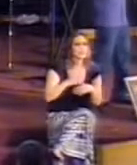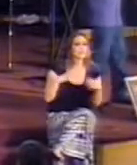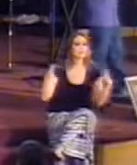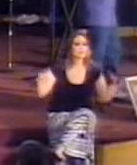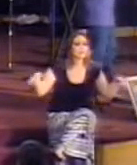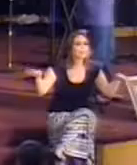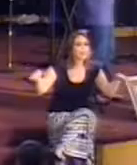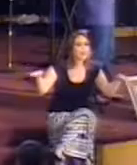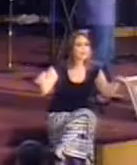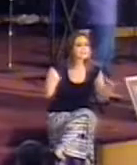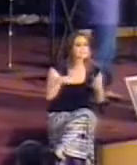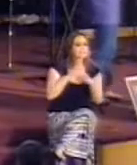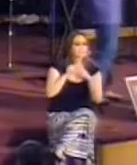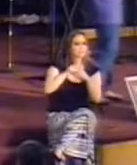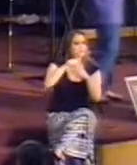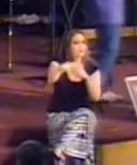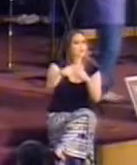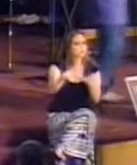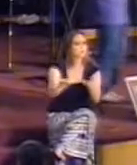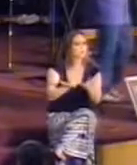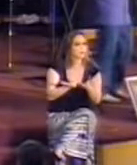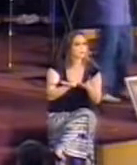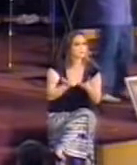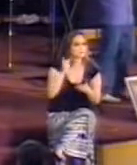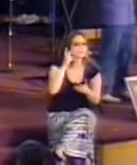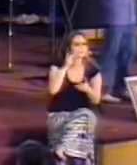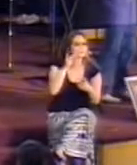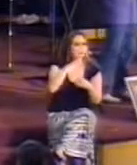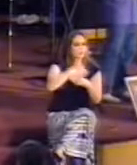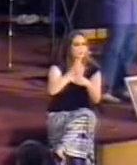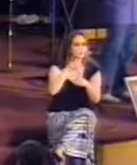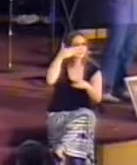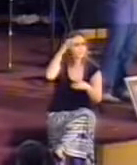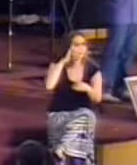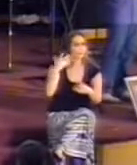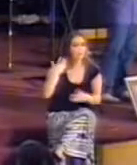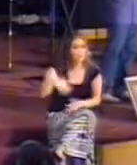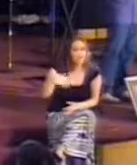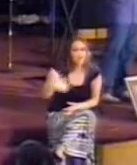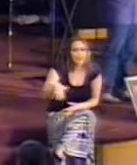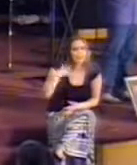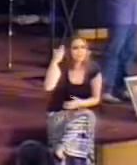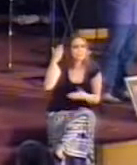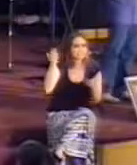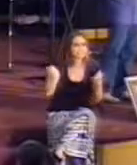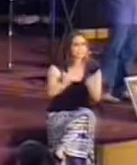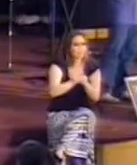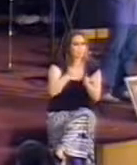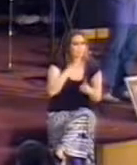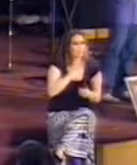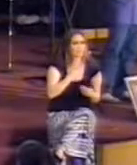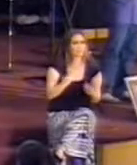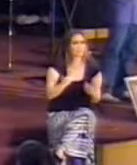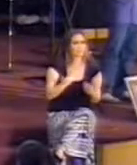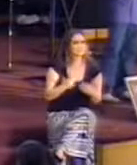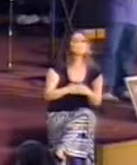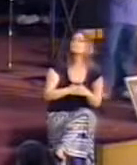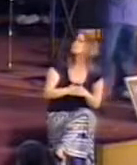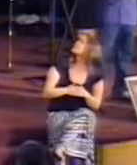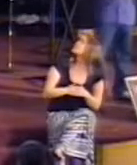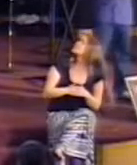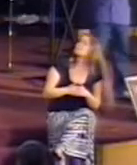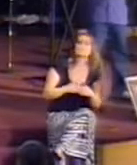seeing the creation of God, saying, wow, he's here. His creation. He's with me. If I dwell in the remotest